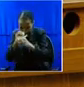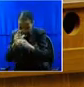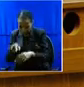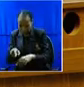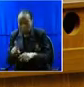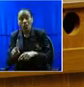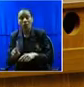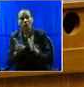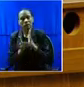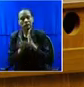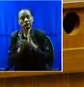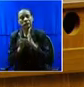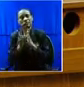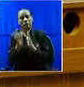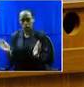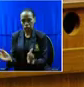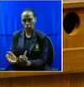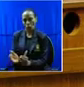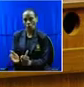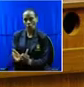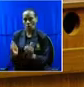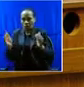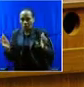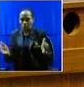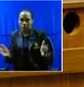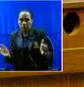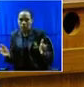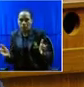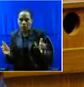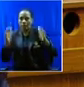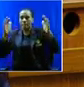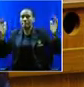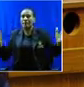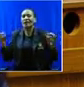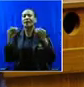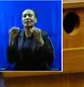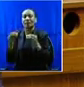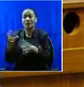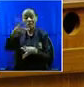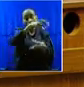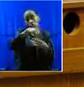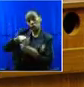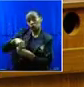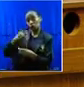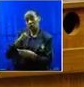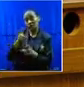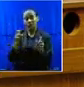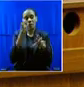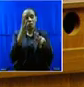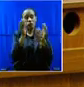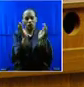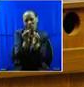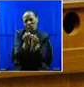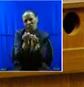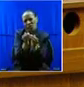the development of small, medium, and micro enterprises, including cooperatives.